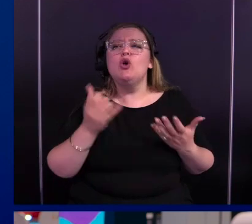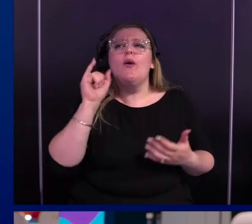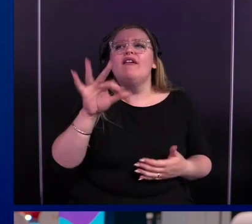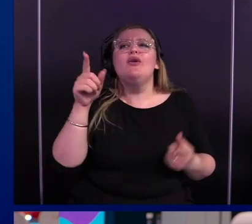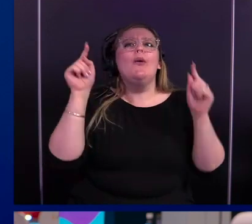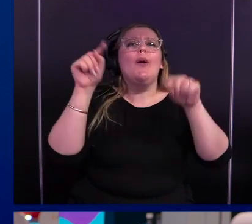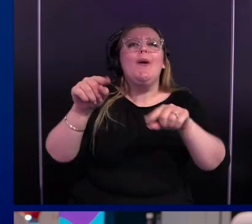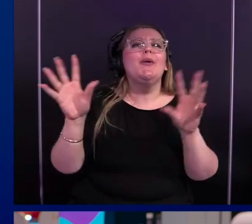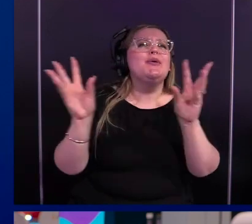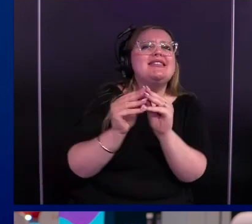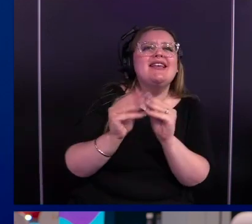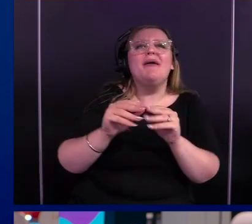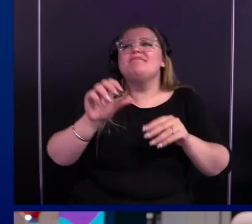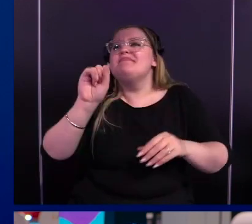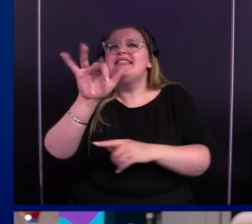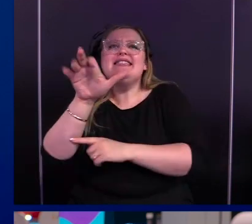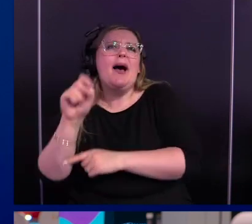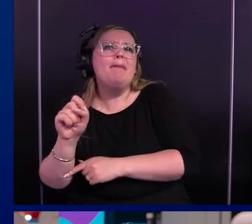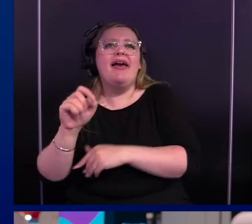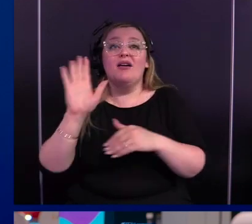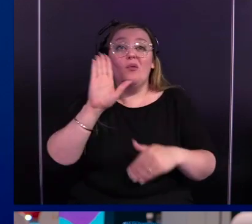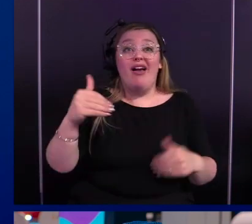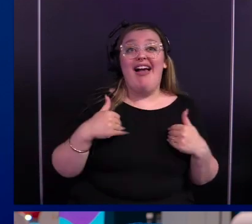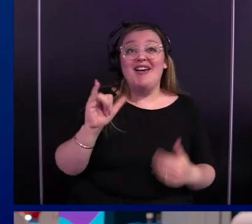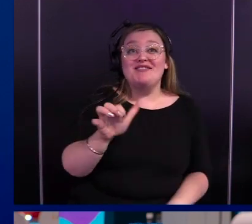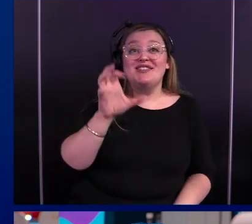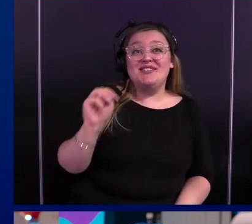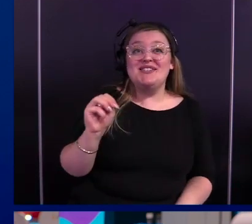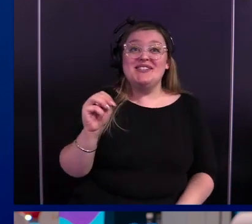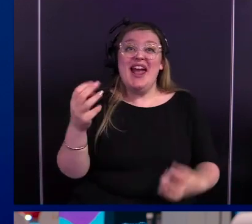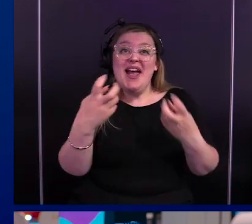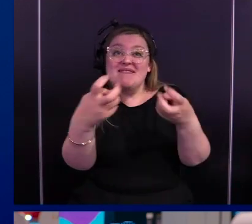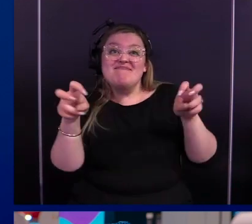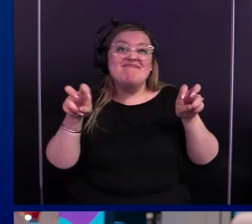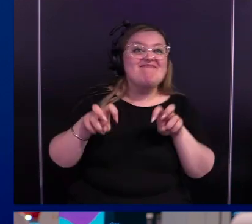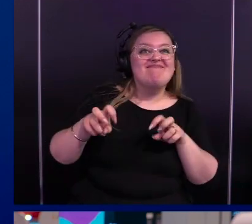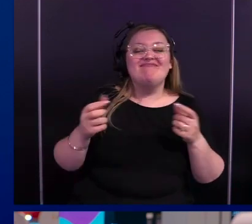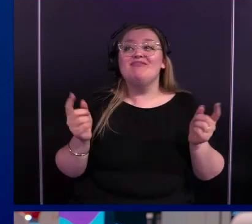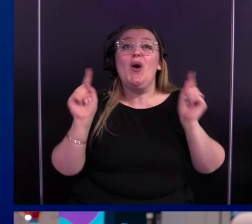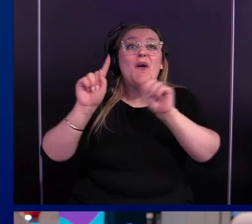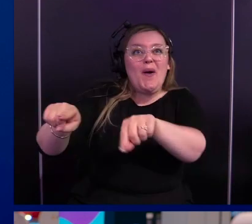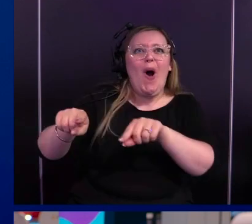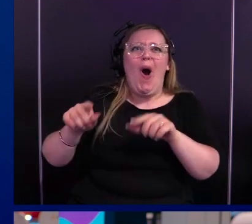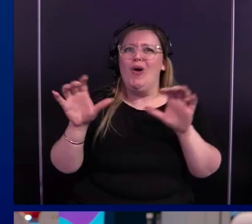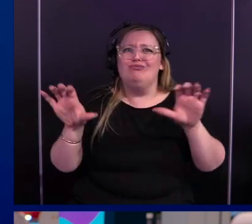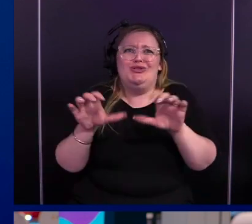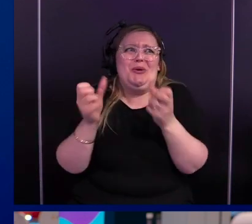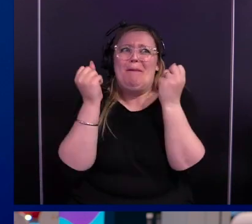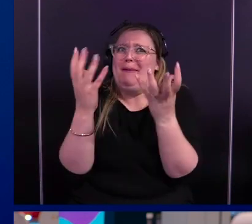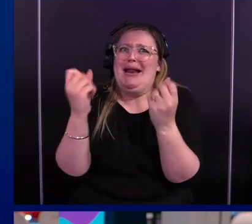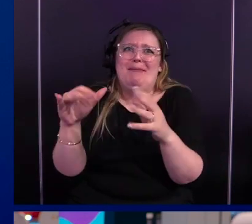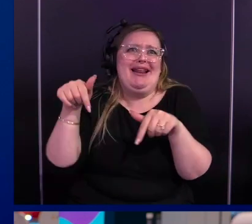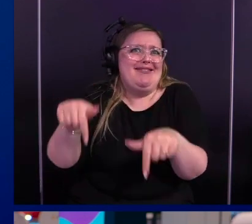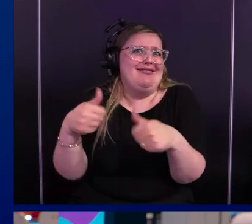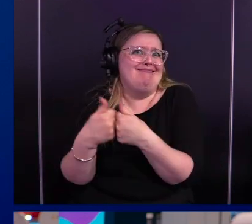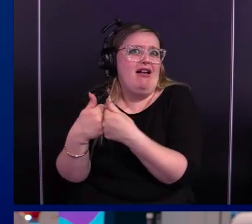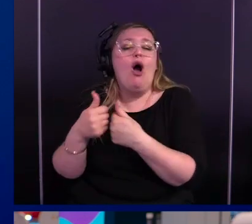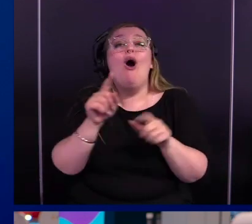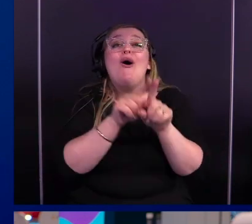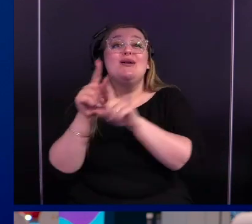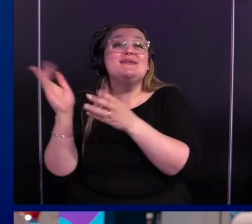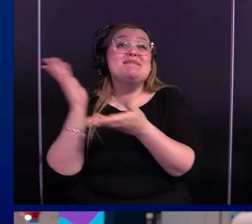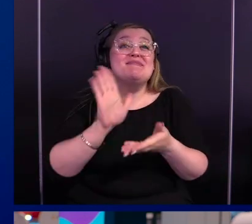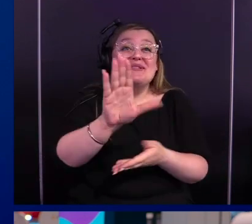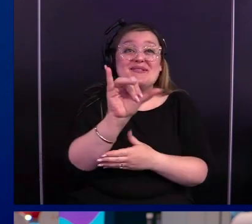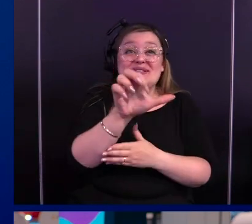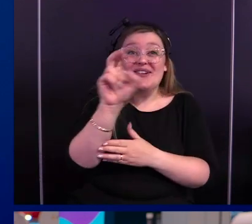like that. We'll have a Jam Lounge going where you can come and do a whole bunch of them. And then we also have, like, competitions where you can bring your own team. And if you really